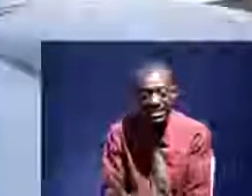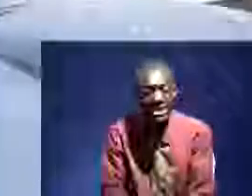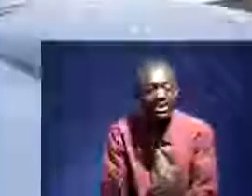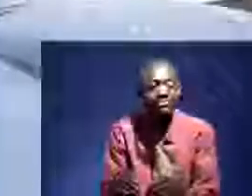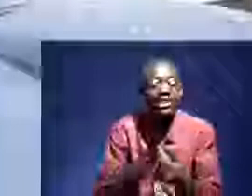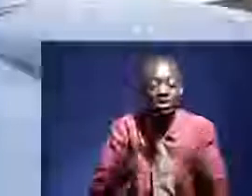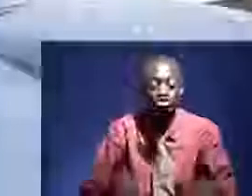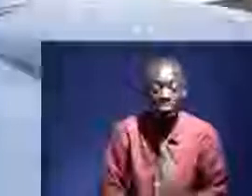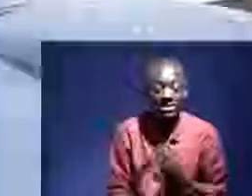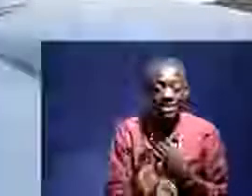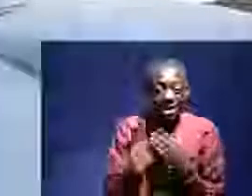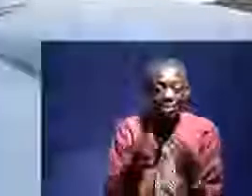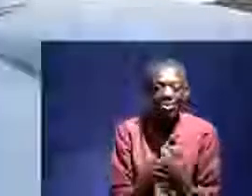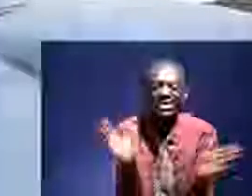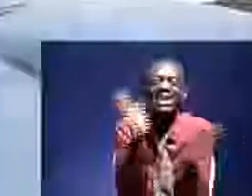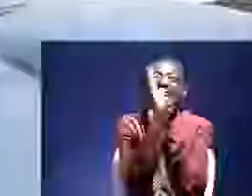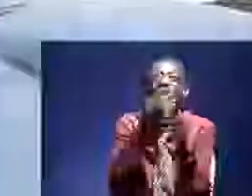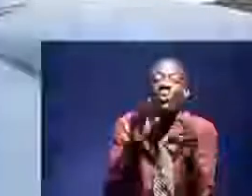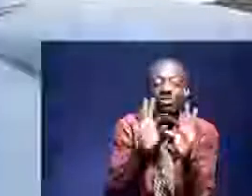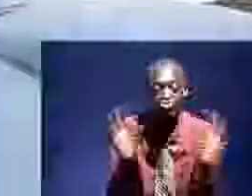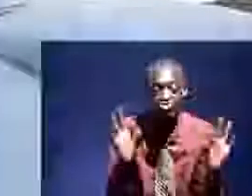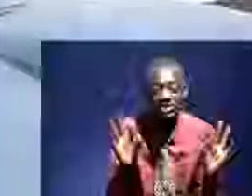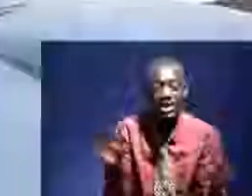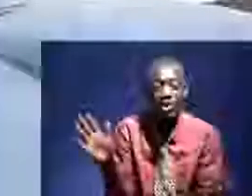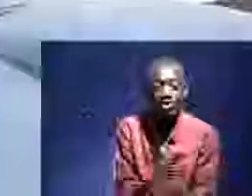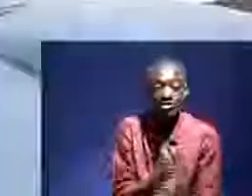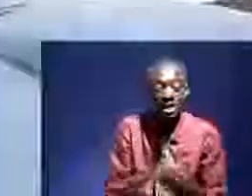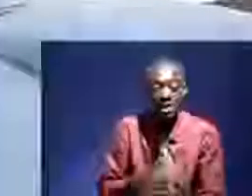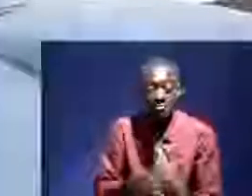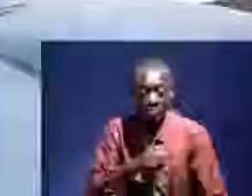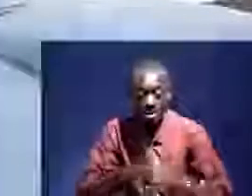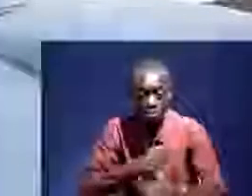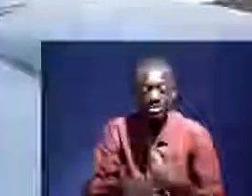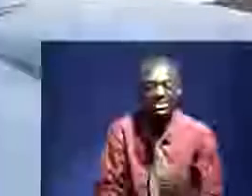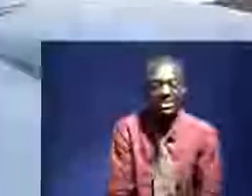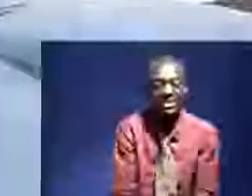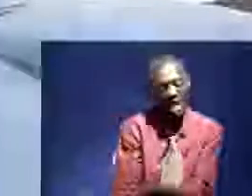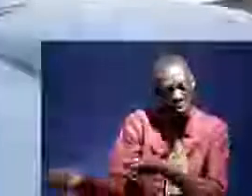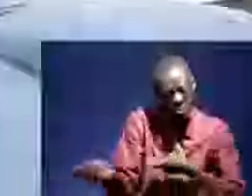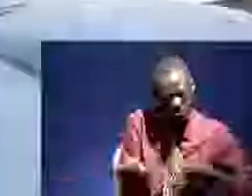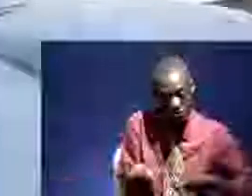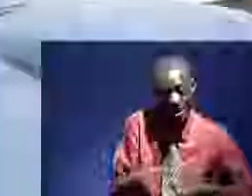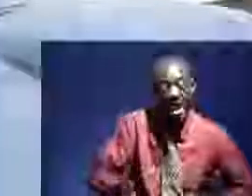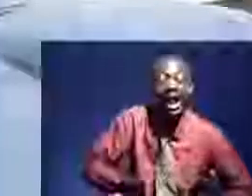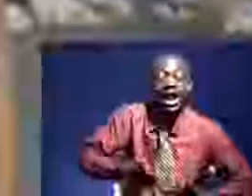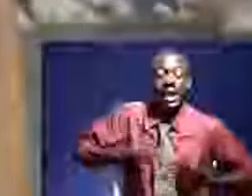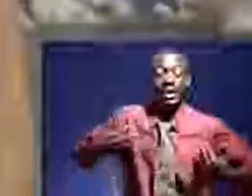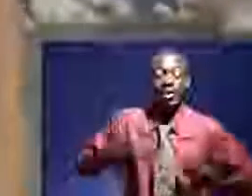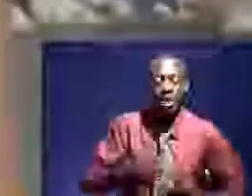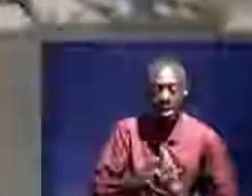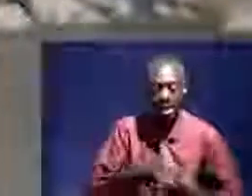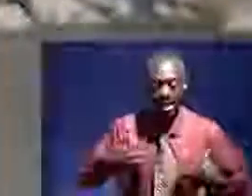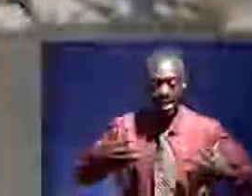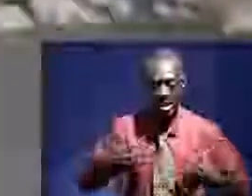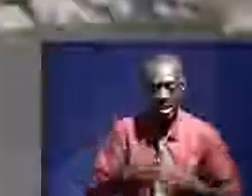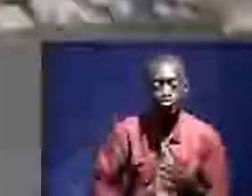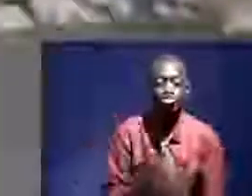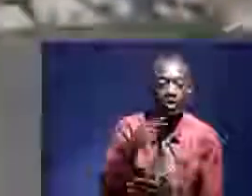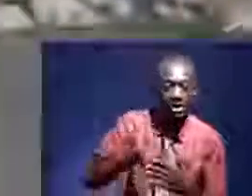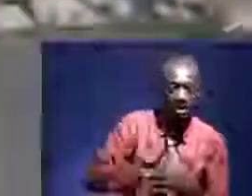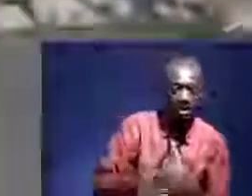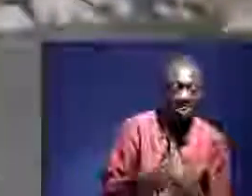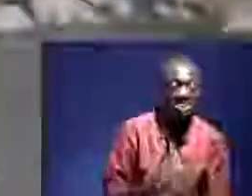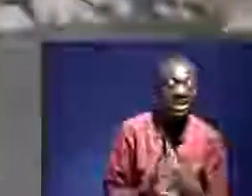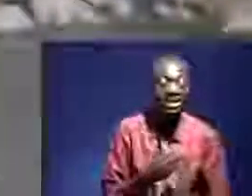ya kutosha. Practice taking those deep breaths. Alafanya mazoezi ya kuvuta hewa kutoka ndani. Until it becomes a habit. Ifanye iwe ni tabia yako.